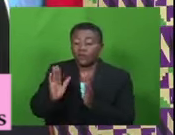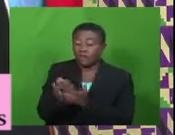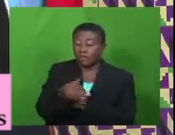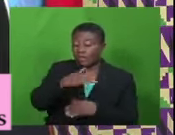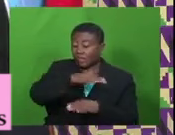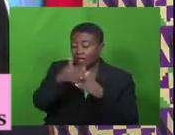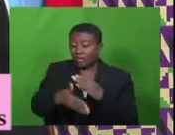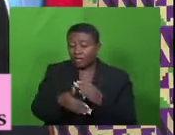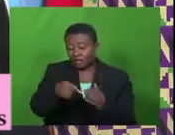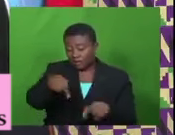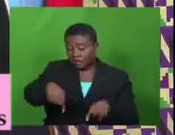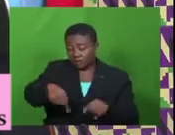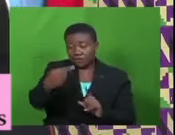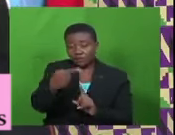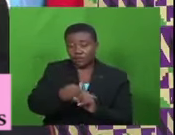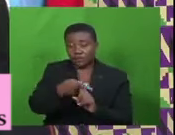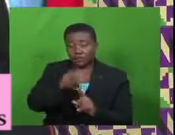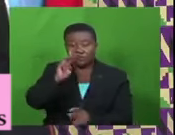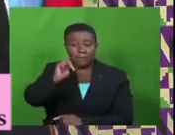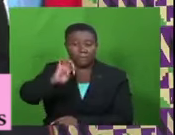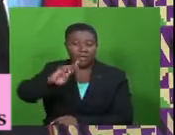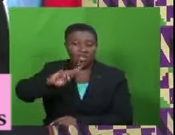this month.